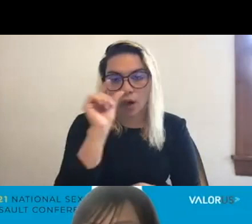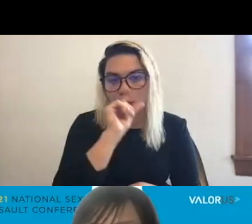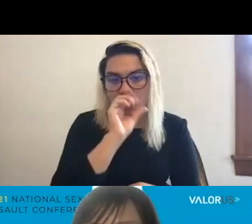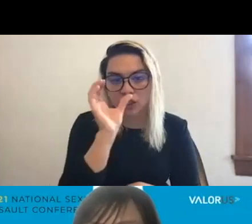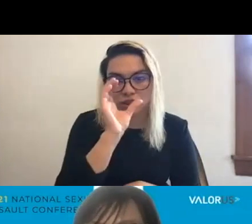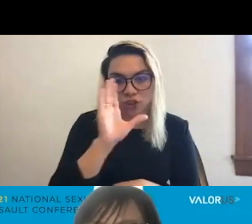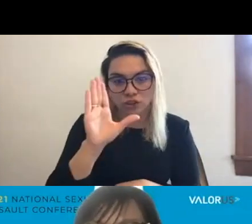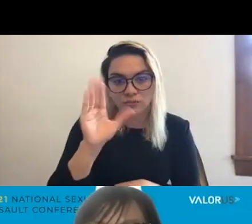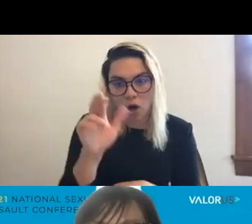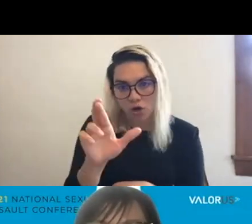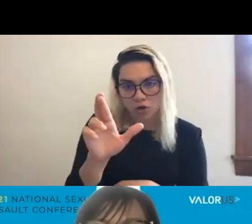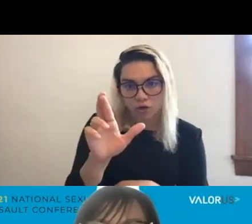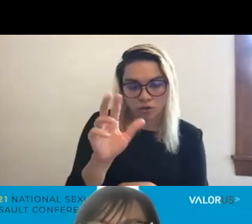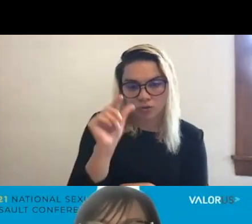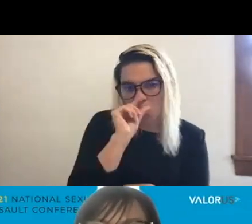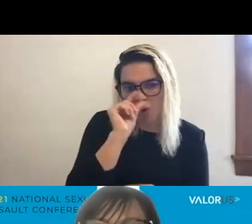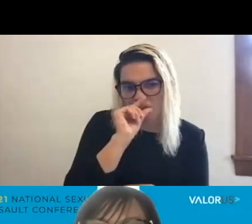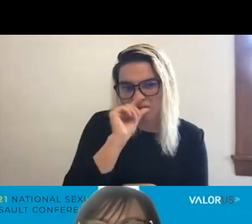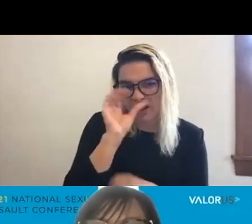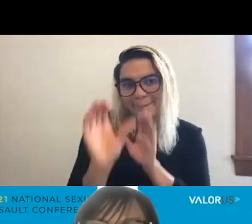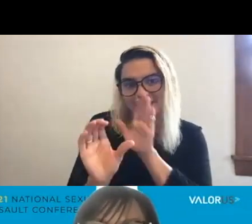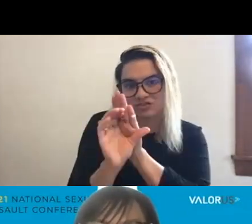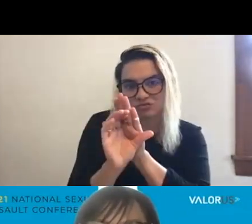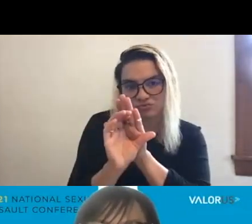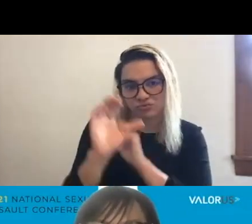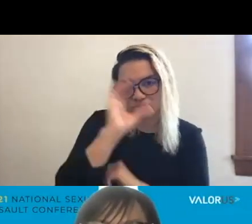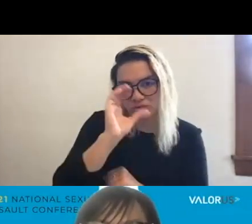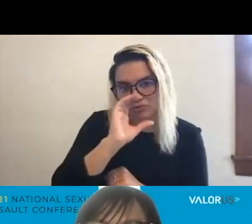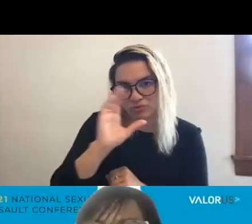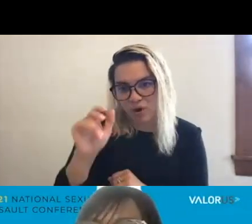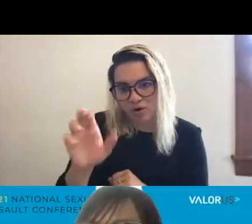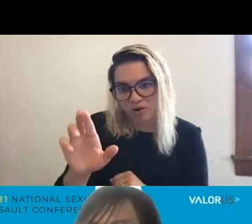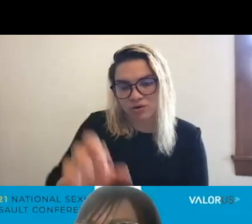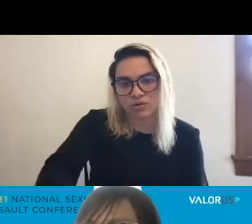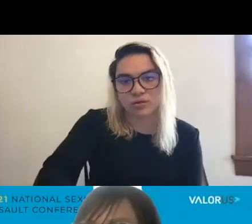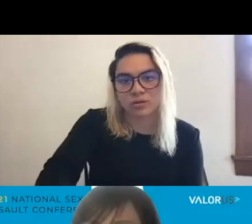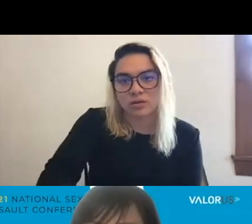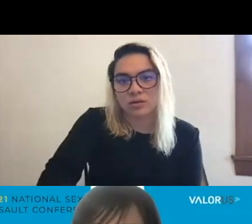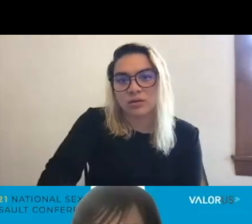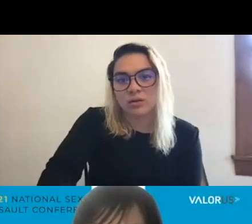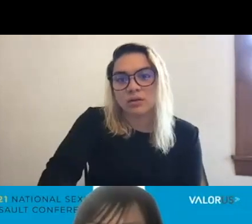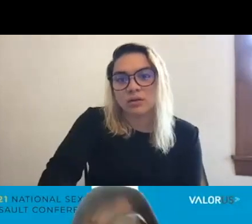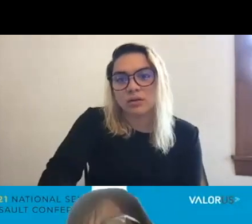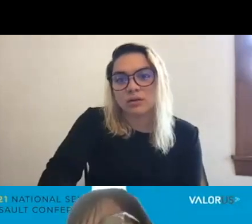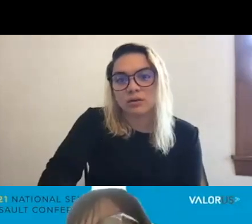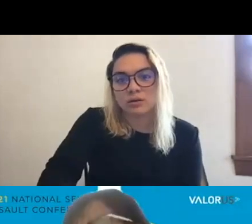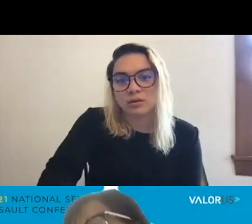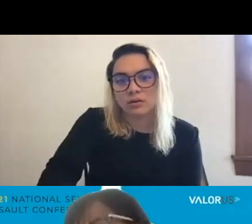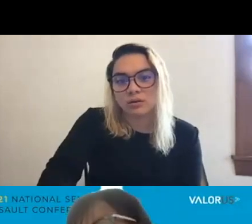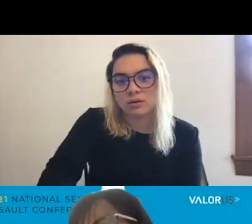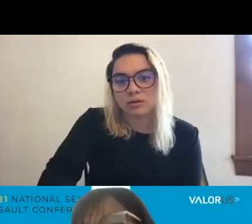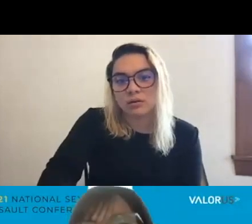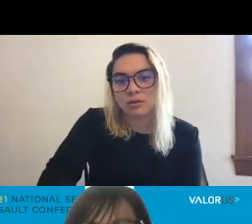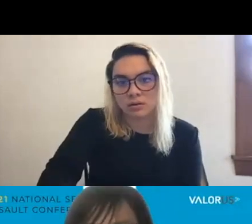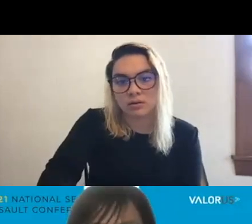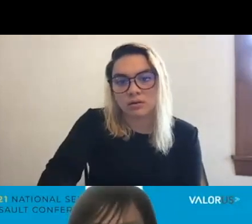search bar. And so we want you to Google sexual assault solutions or sexual